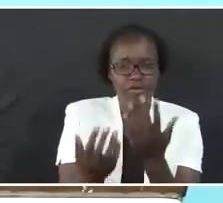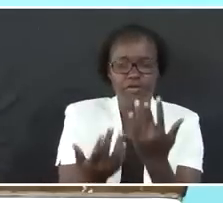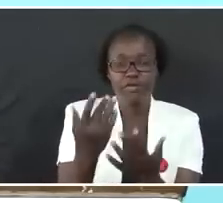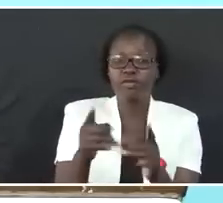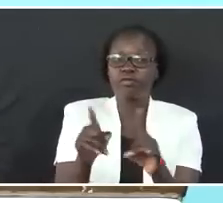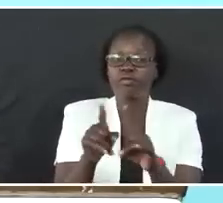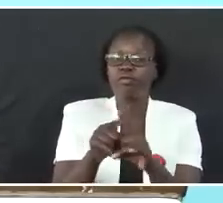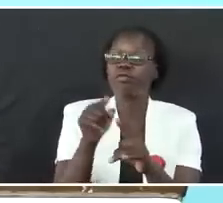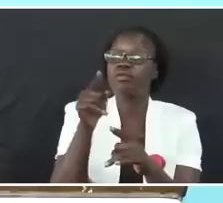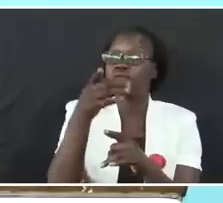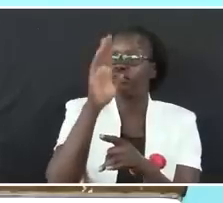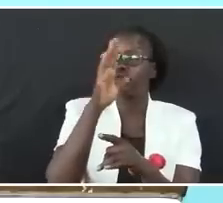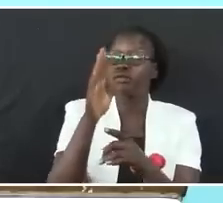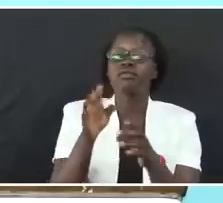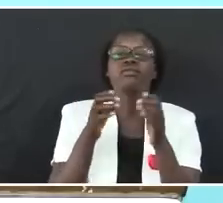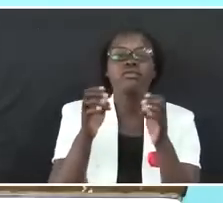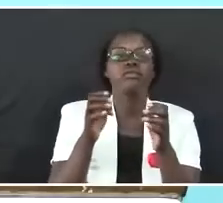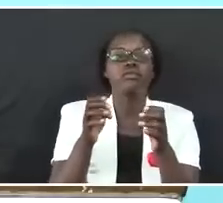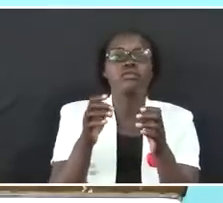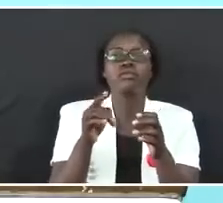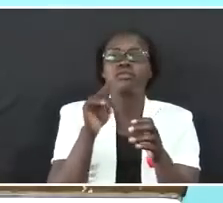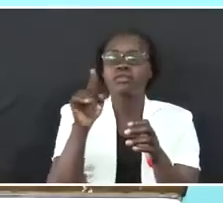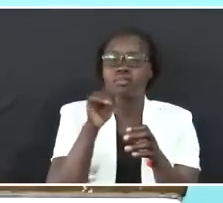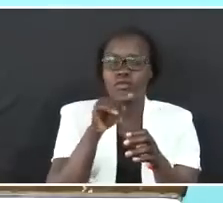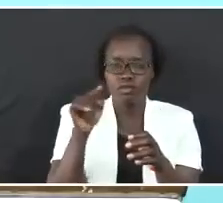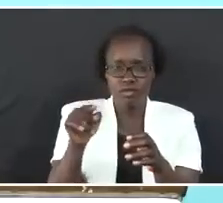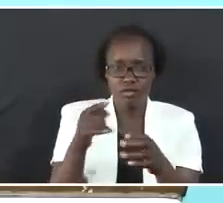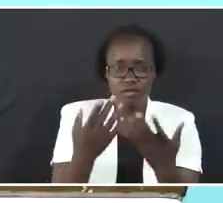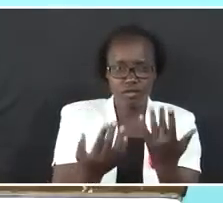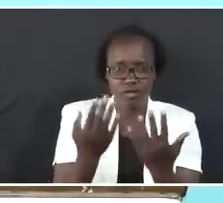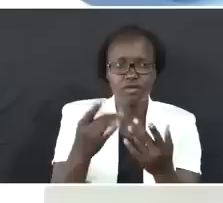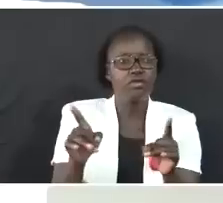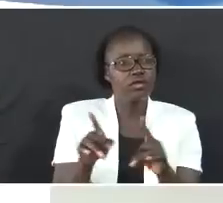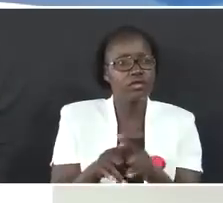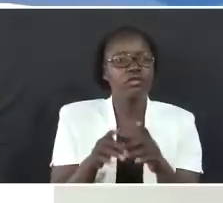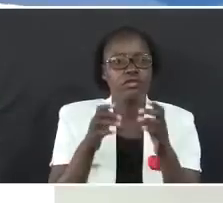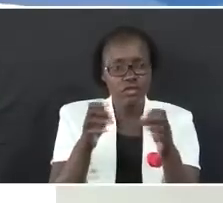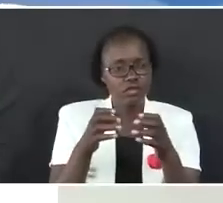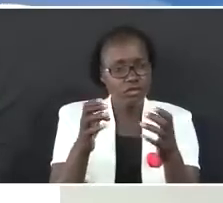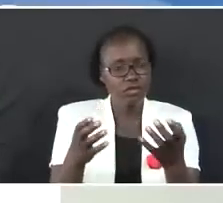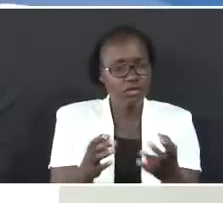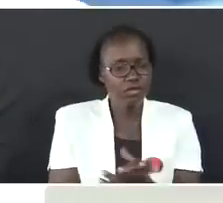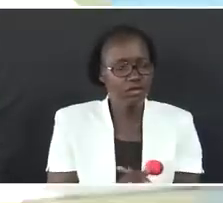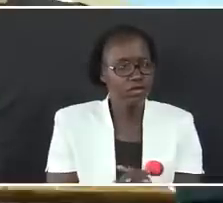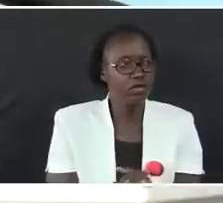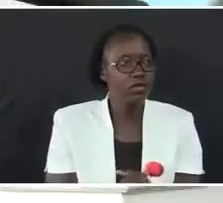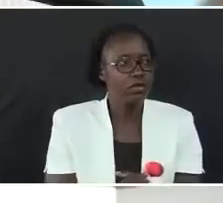is eternal. It follows, therefore, that the fire is also what? Eternal.